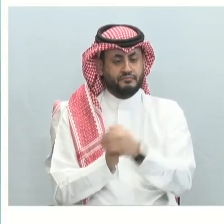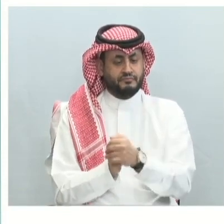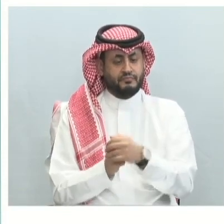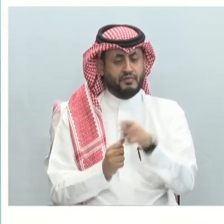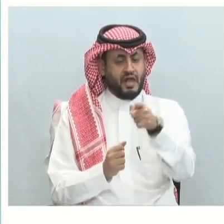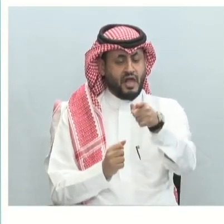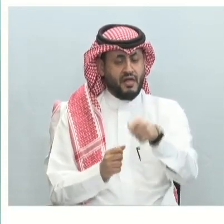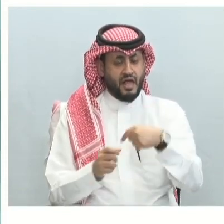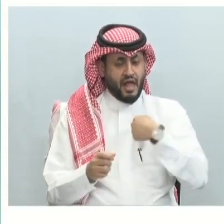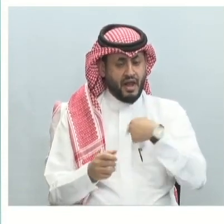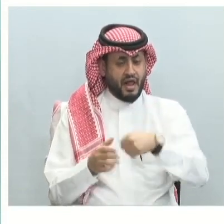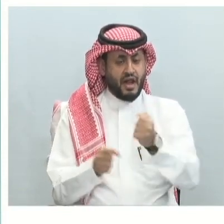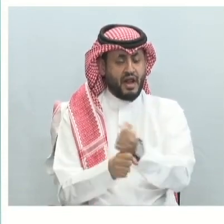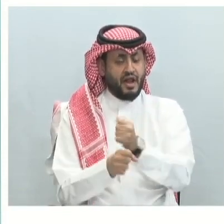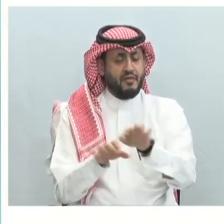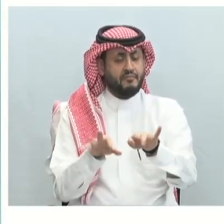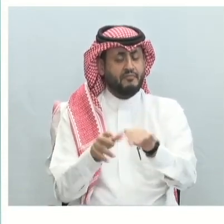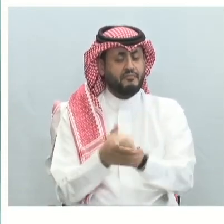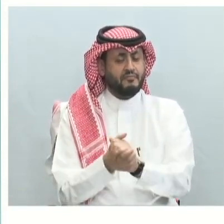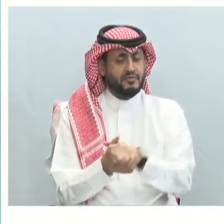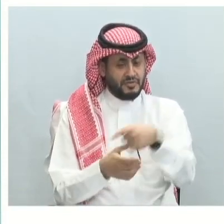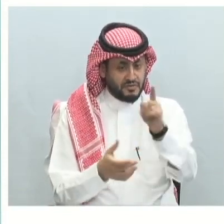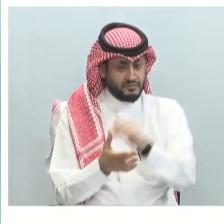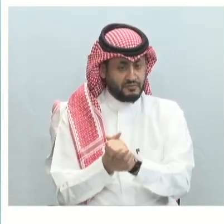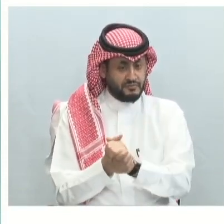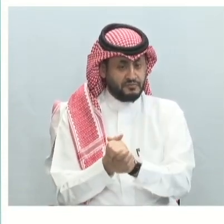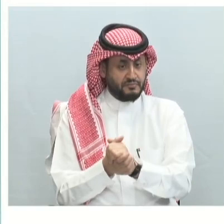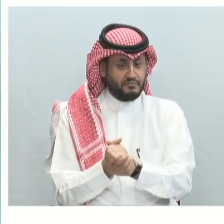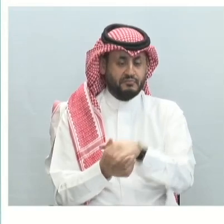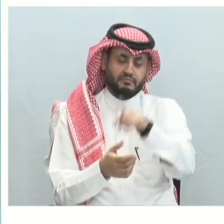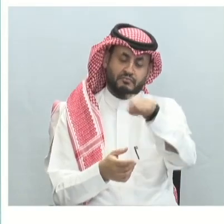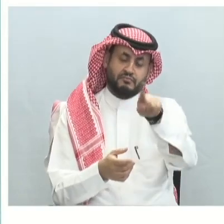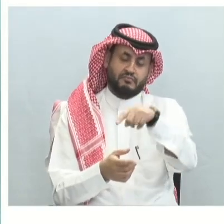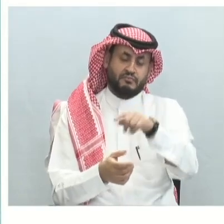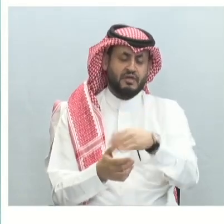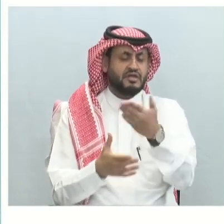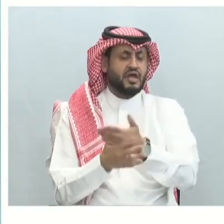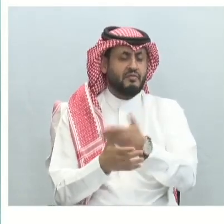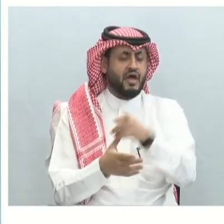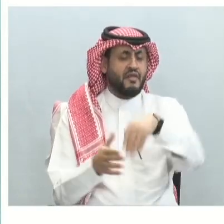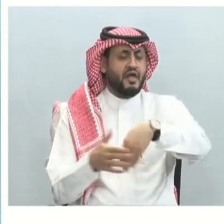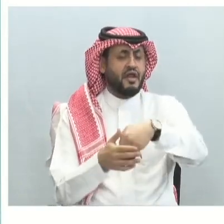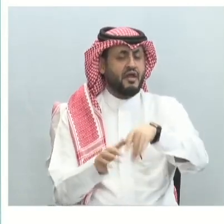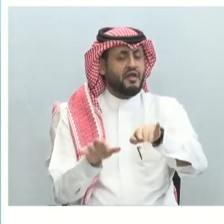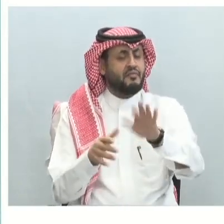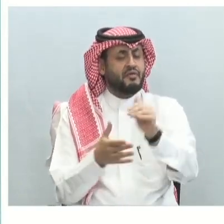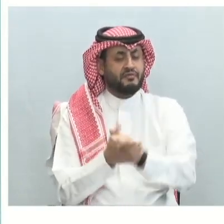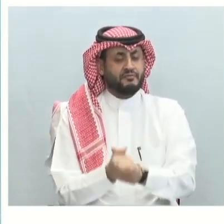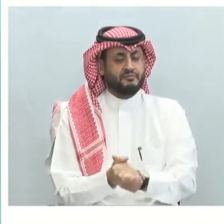I'm playing computer games. What do you think? True or false? False. Excellent. Number